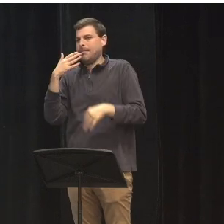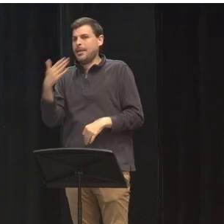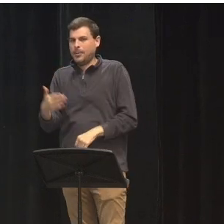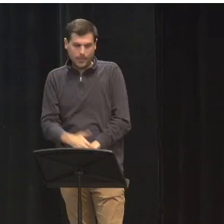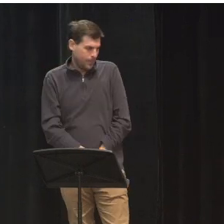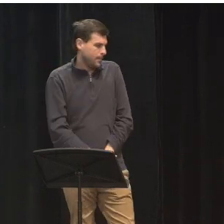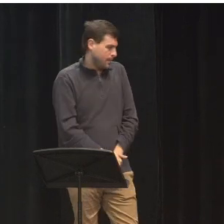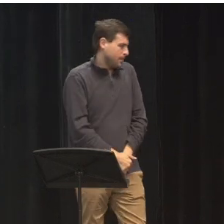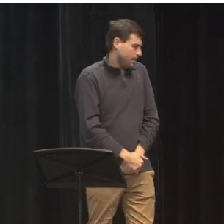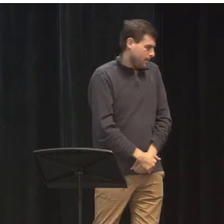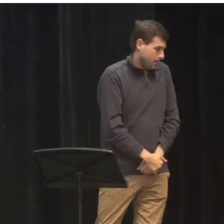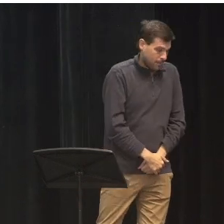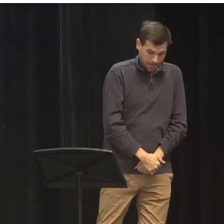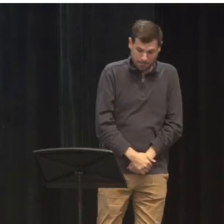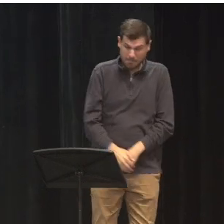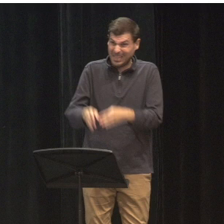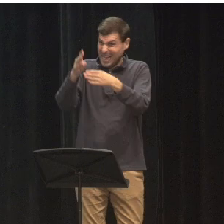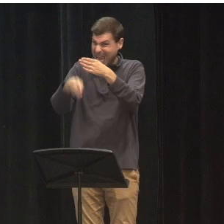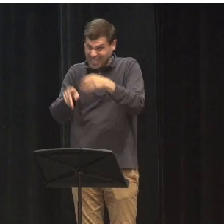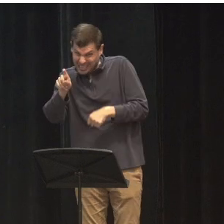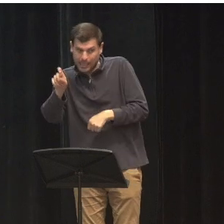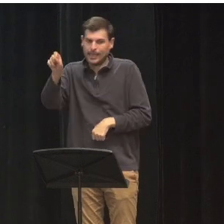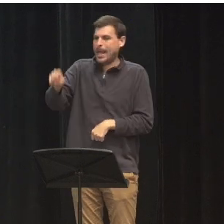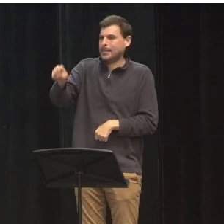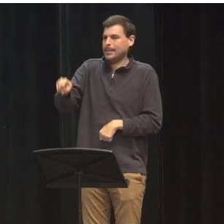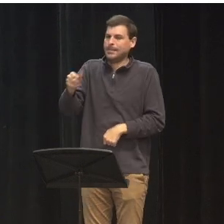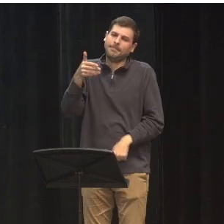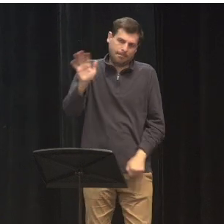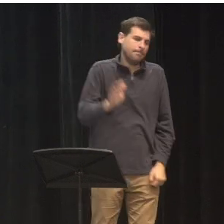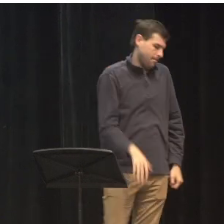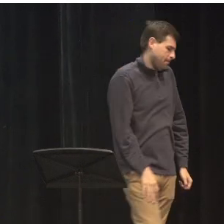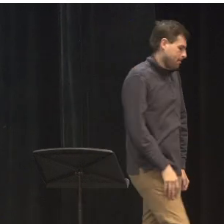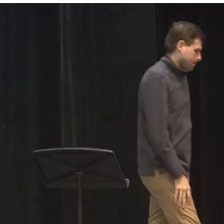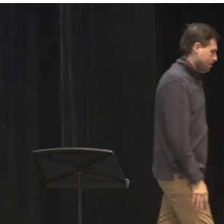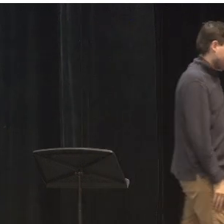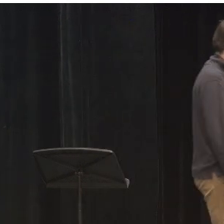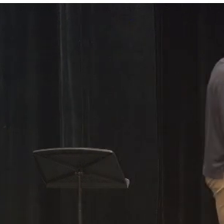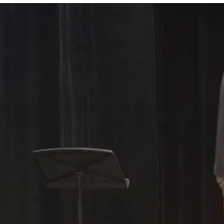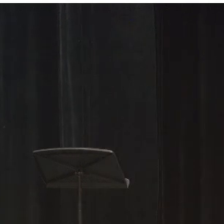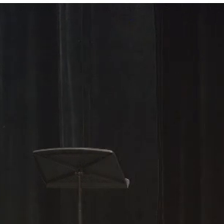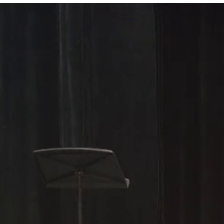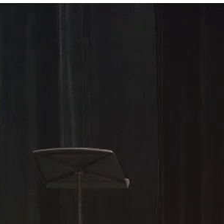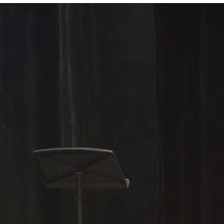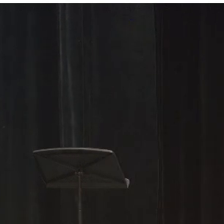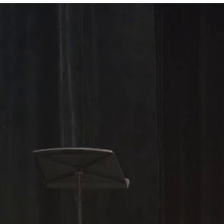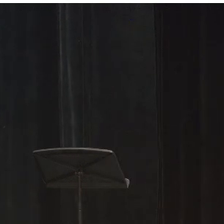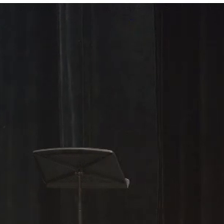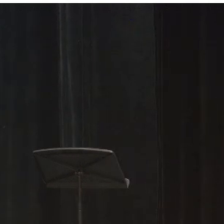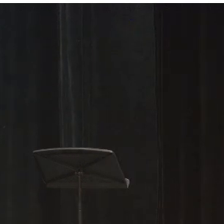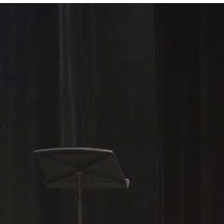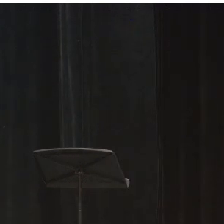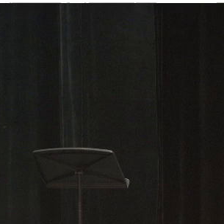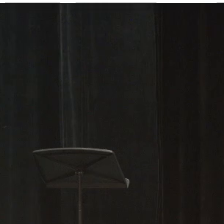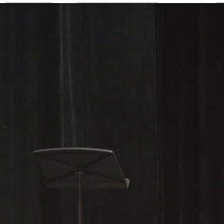Thank you. Is that the end of your comment as well? Yeah, that's Alrighty. It for now. Thank you. So let me go on to Beth